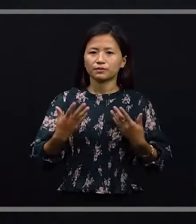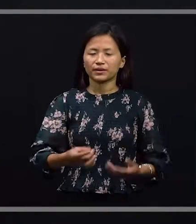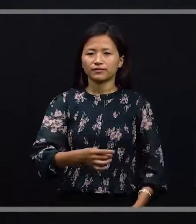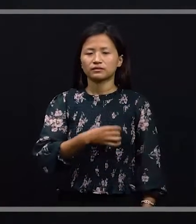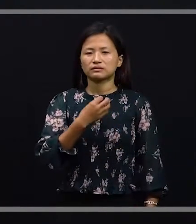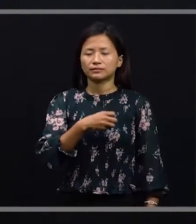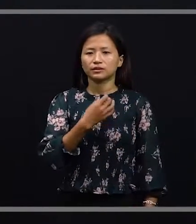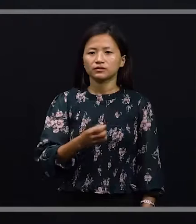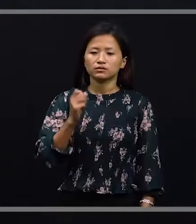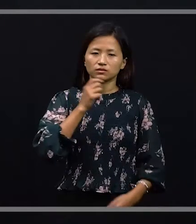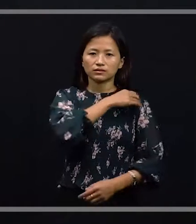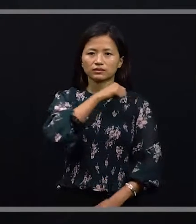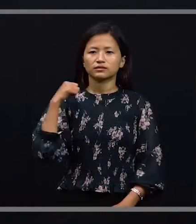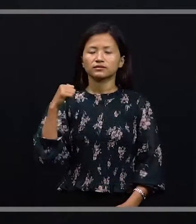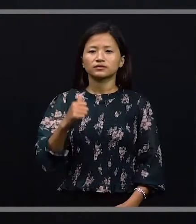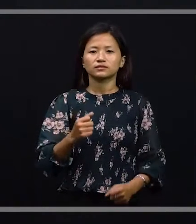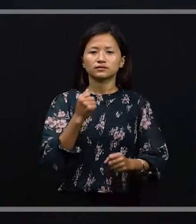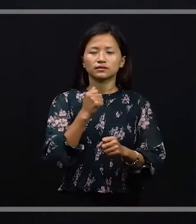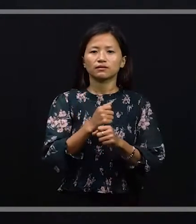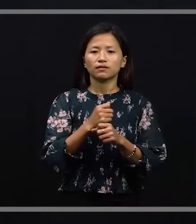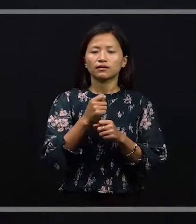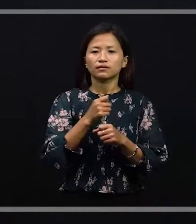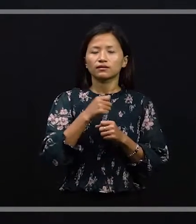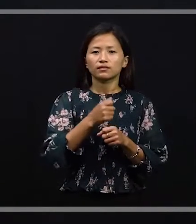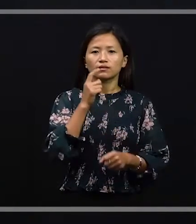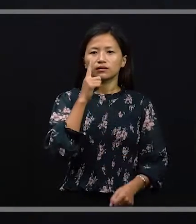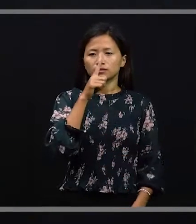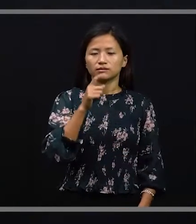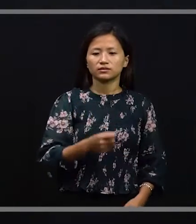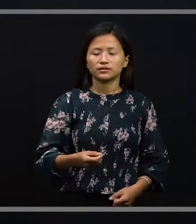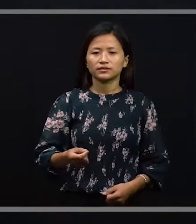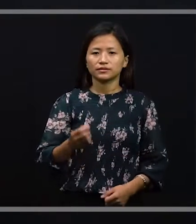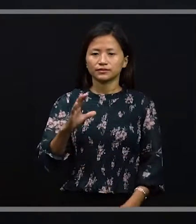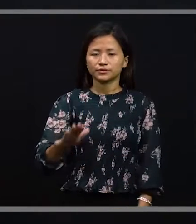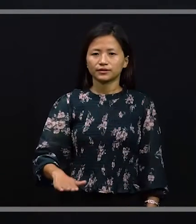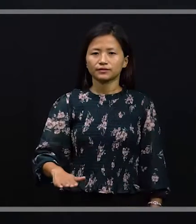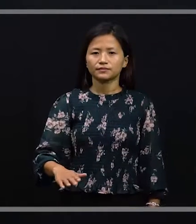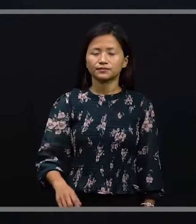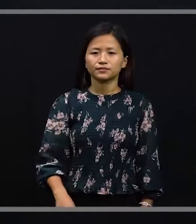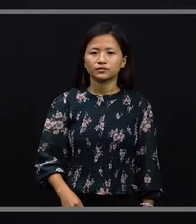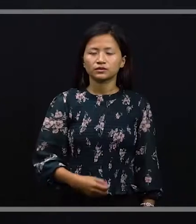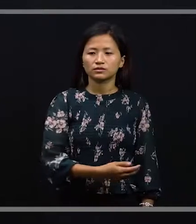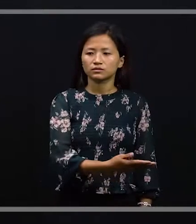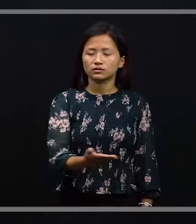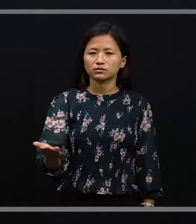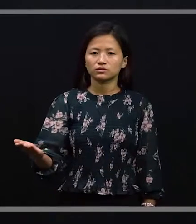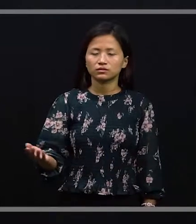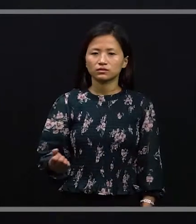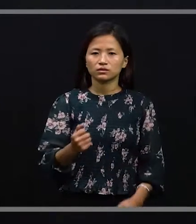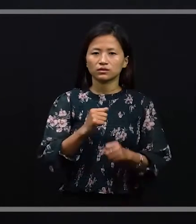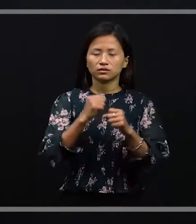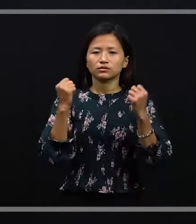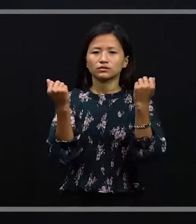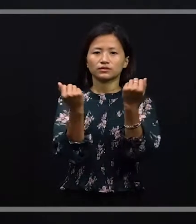women in the society, right? Because in those days, based on religion, based on social, on